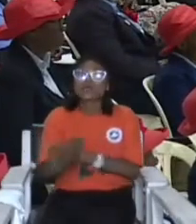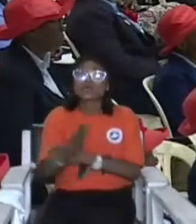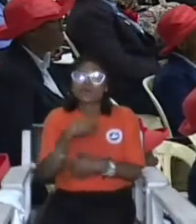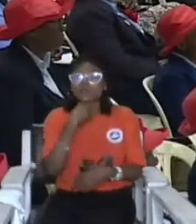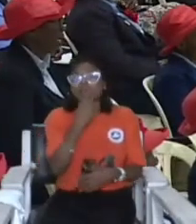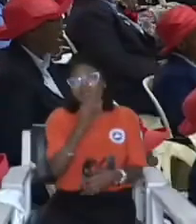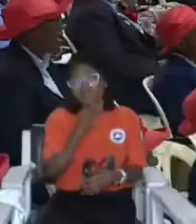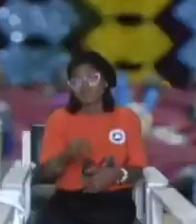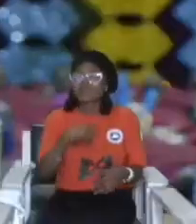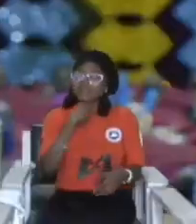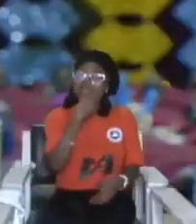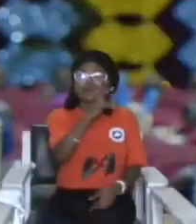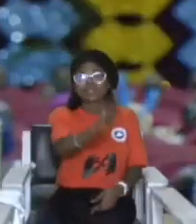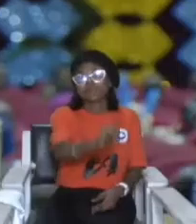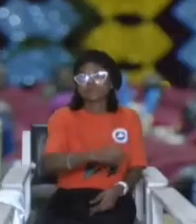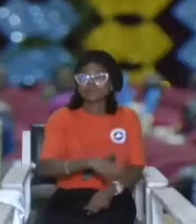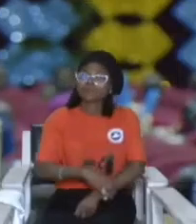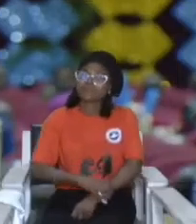them,